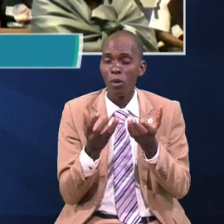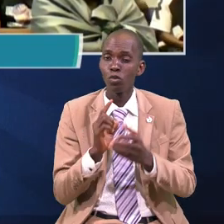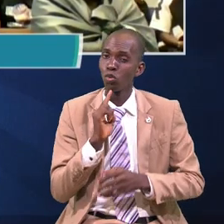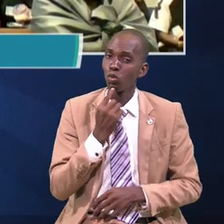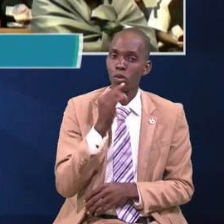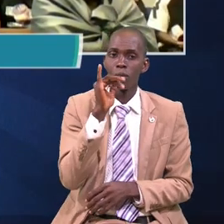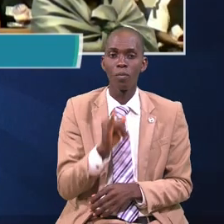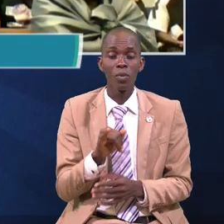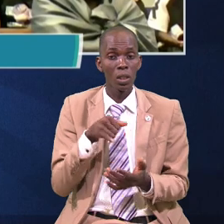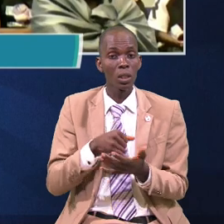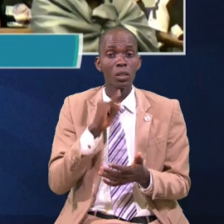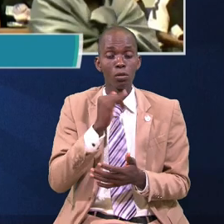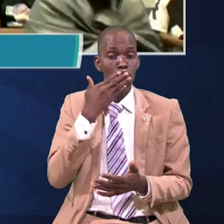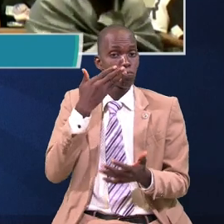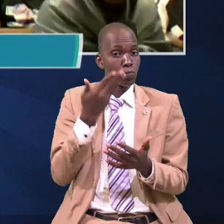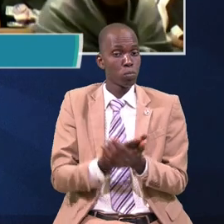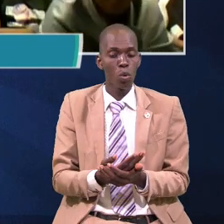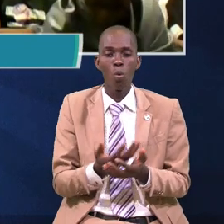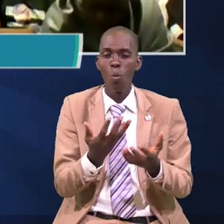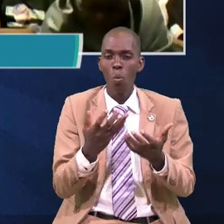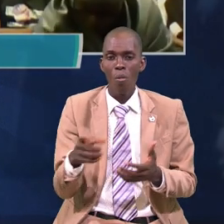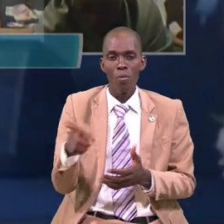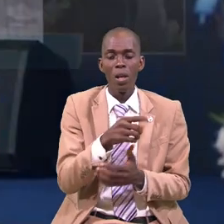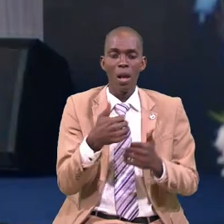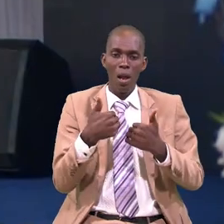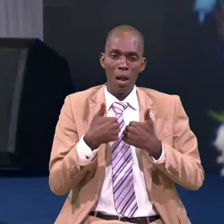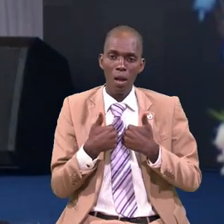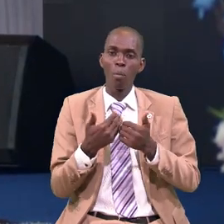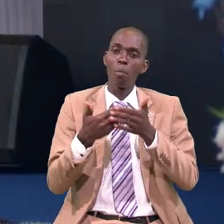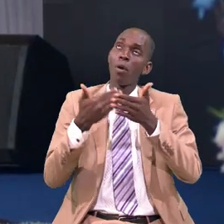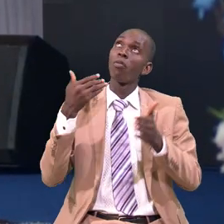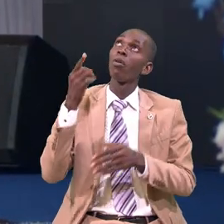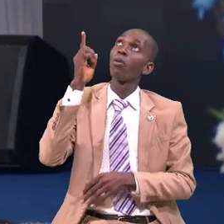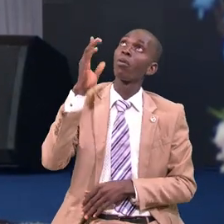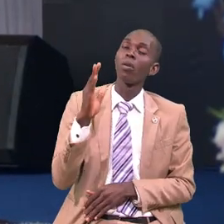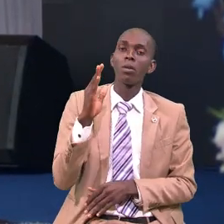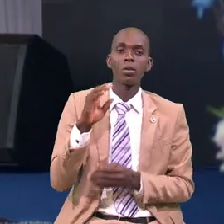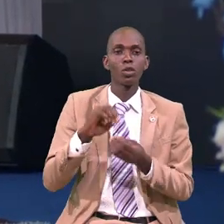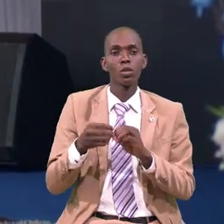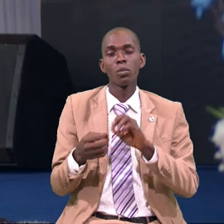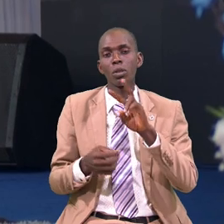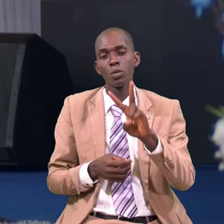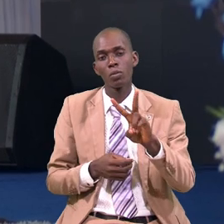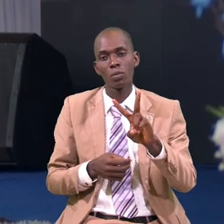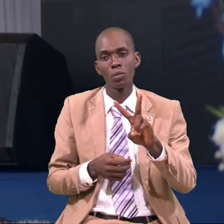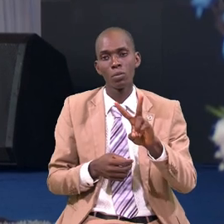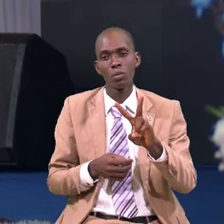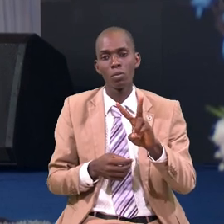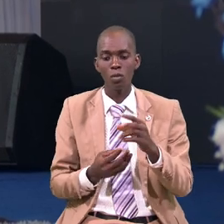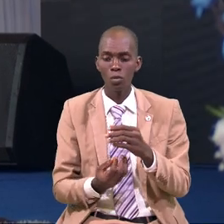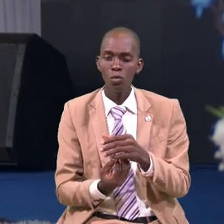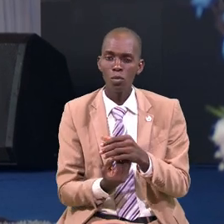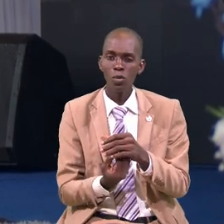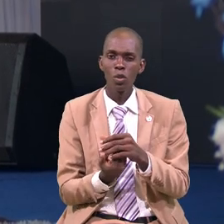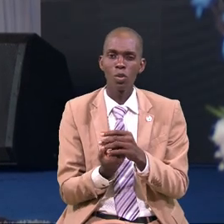good thirst they have before the Lord. Number two, growing thoughtfulness